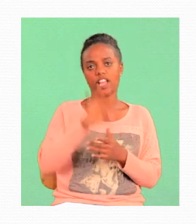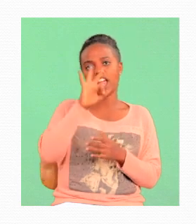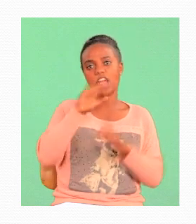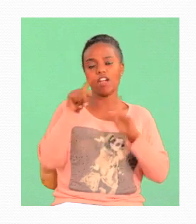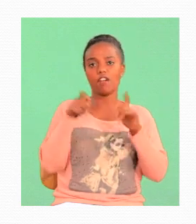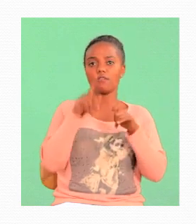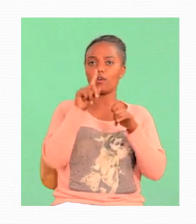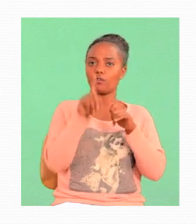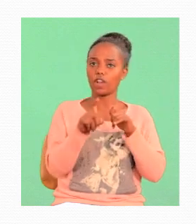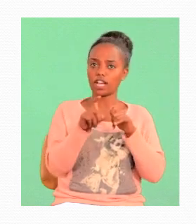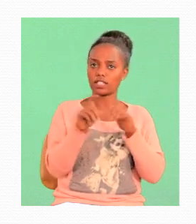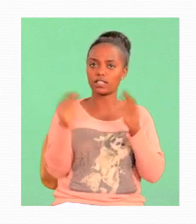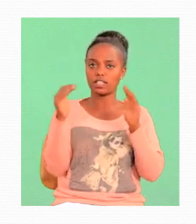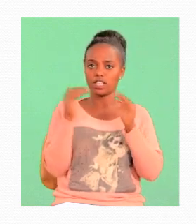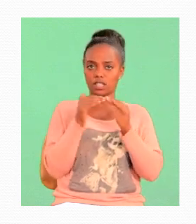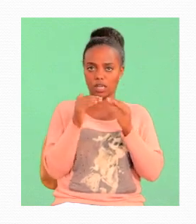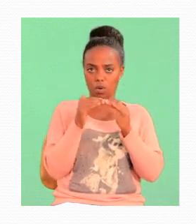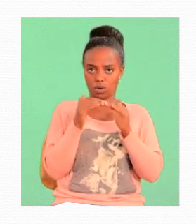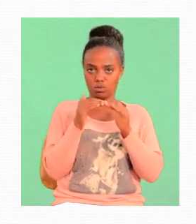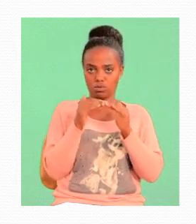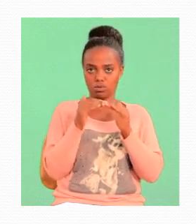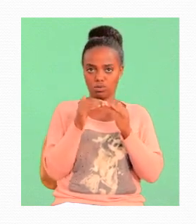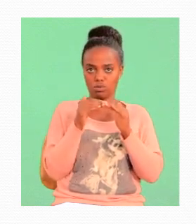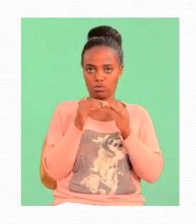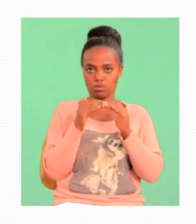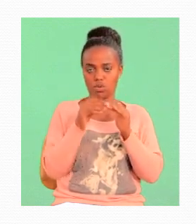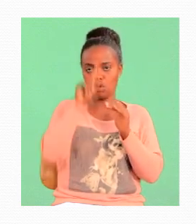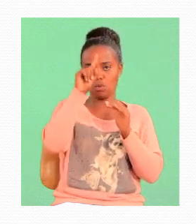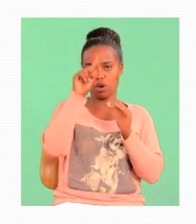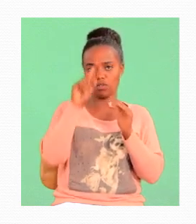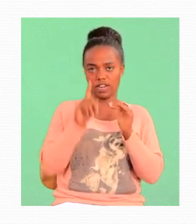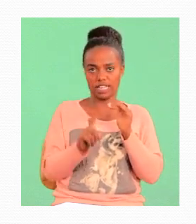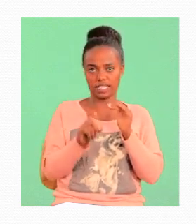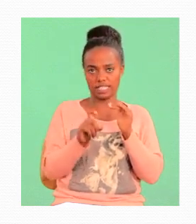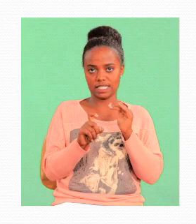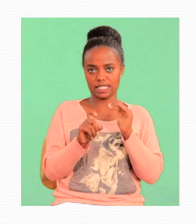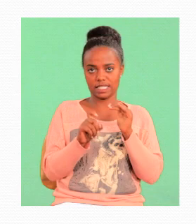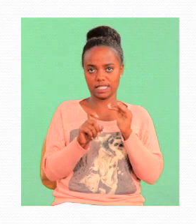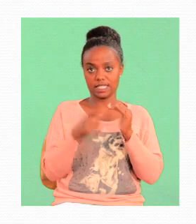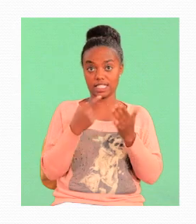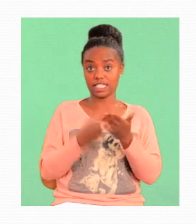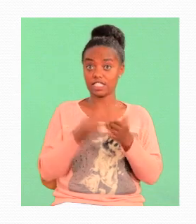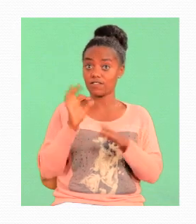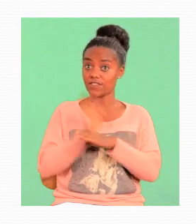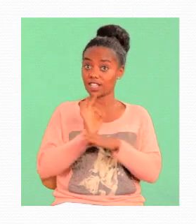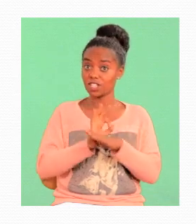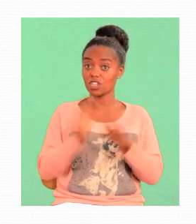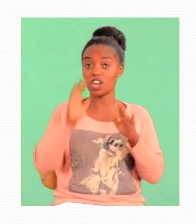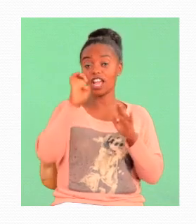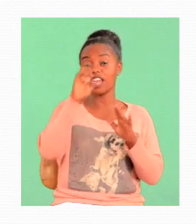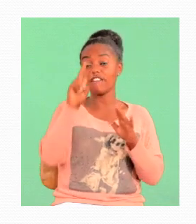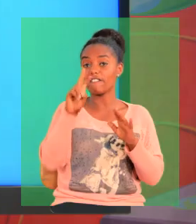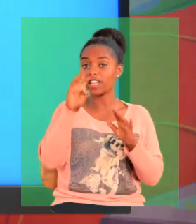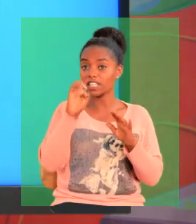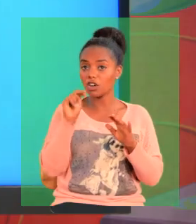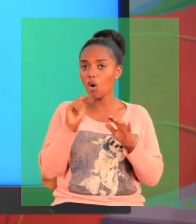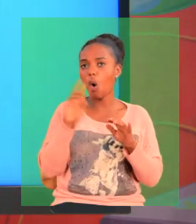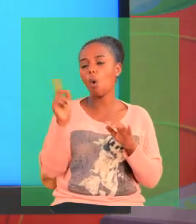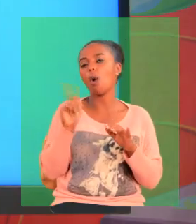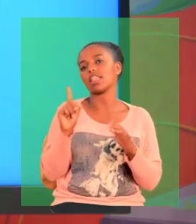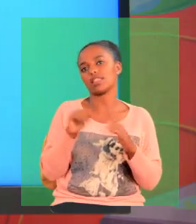of x is equal to 1 over x. Is this function even or neither?